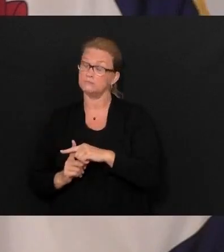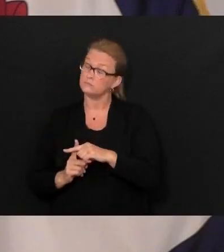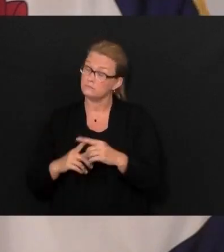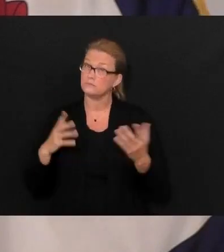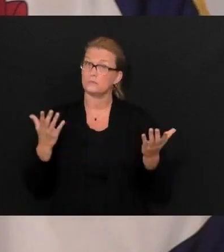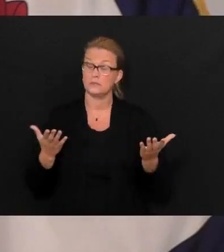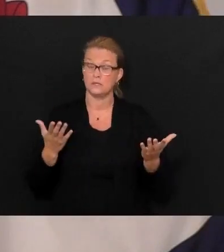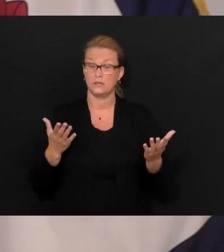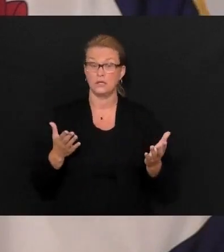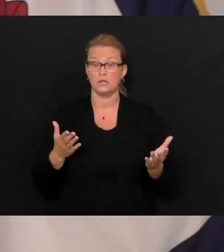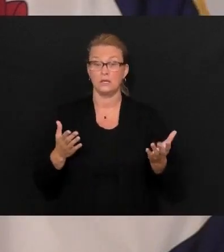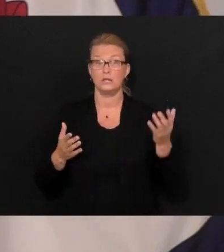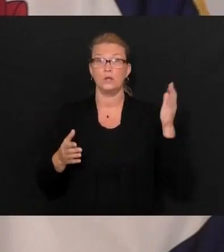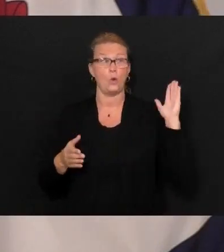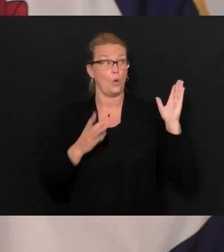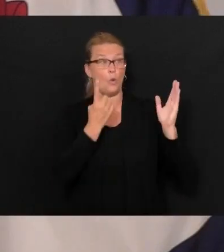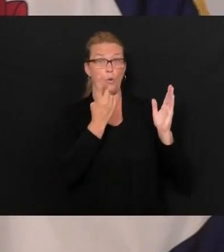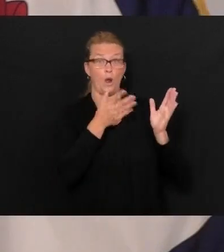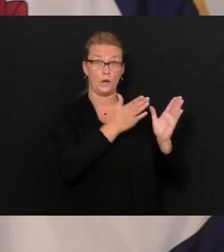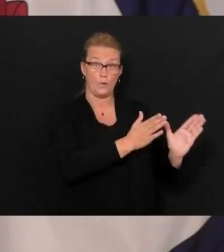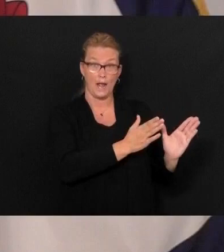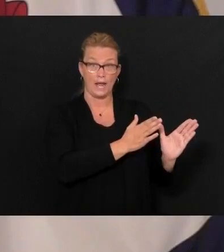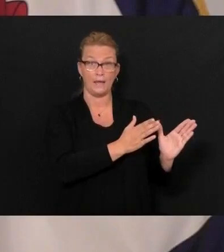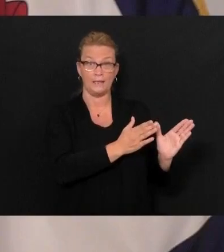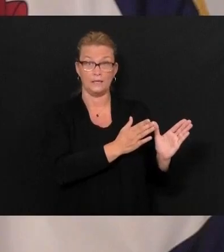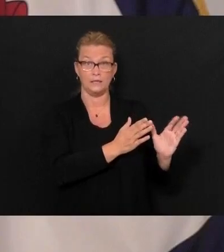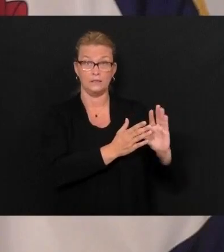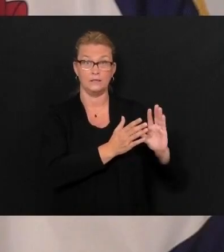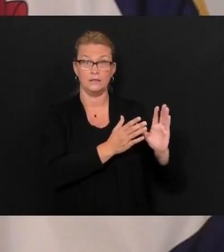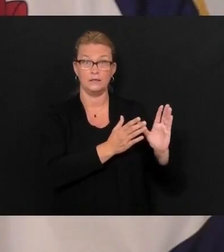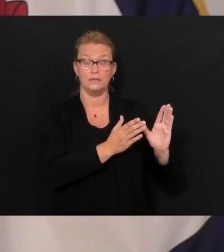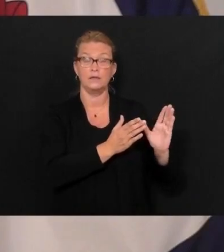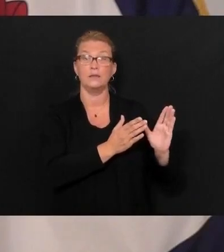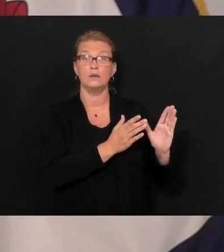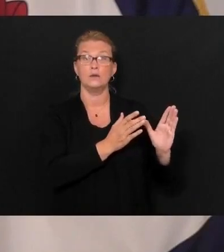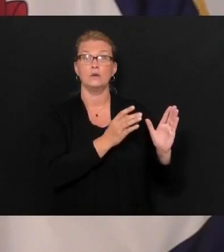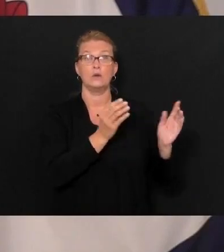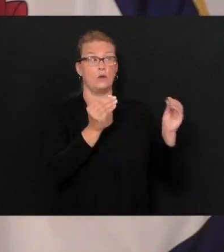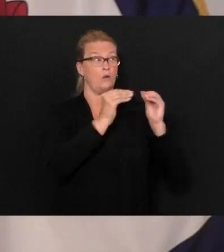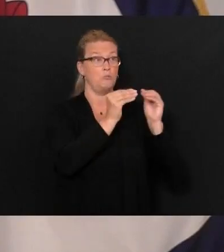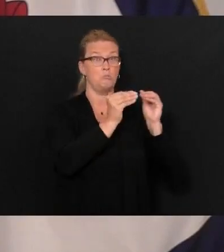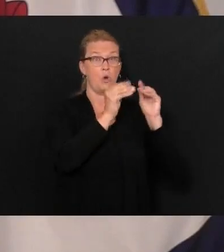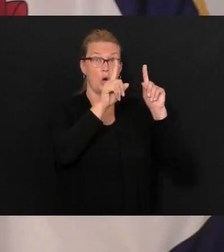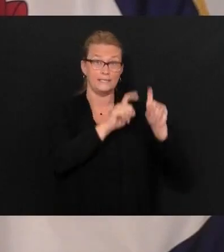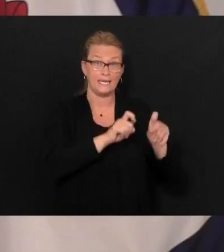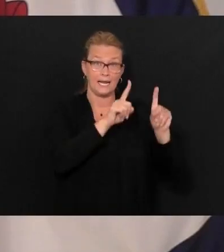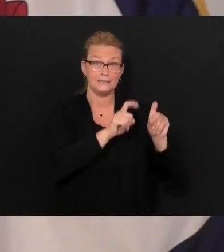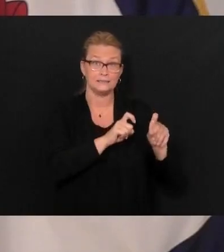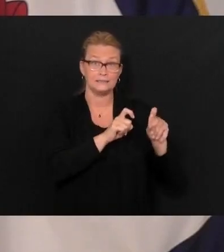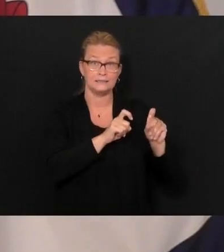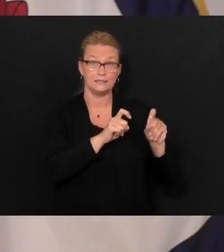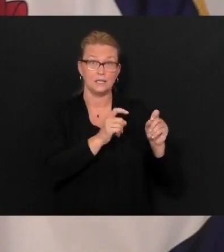basically on this arm over here, which is the right arm, the more tests we do, the more that